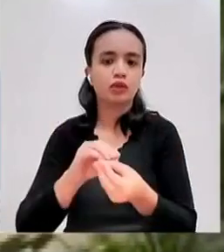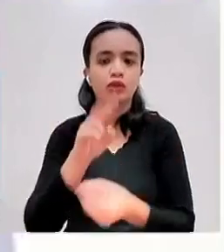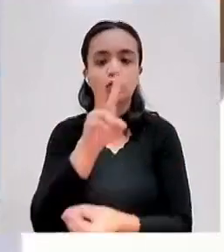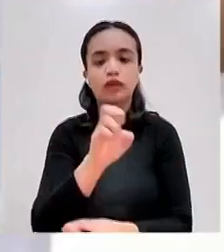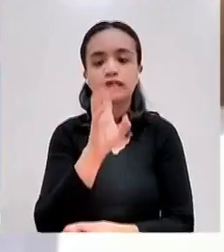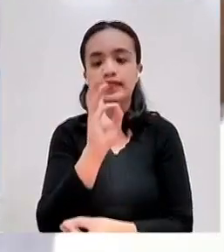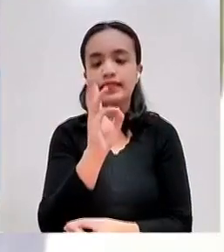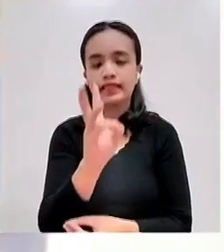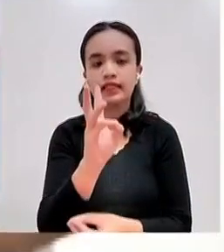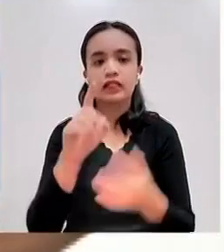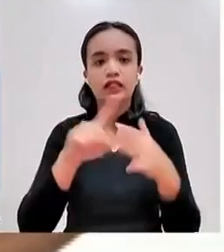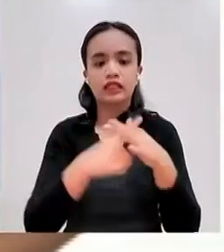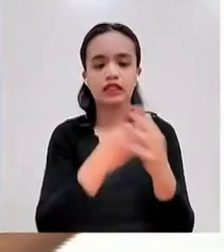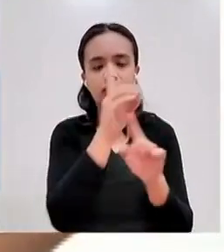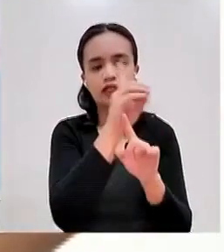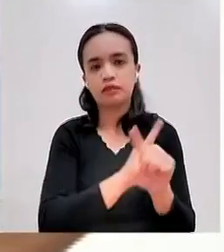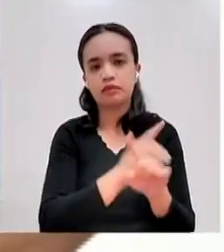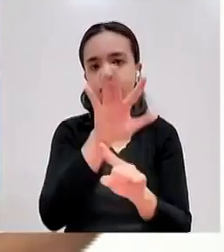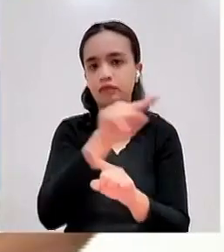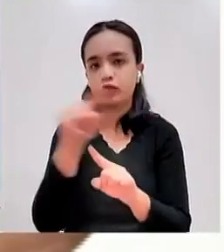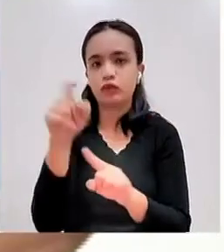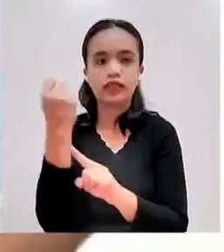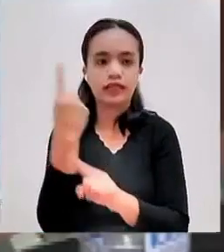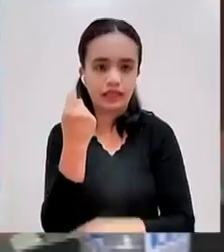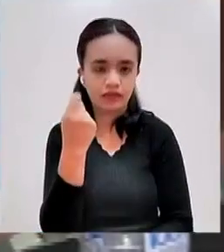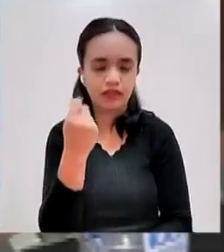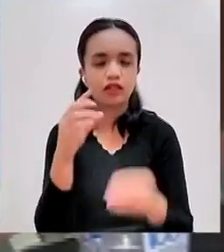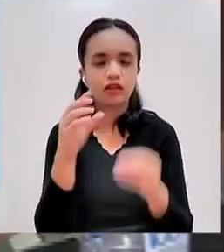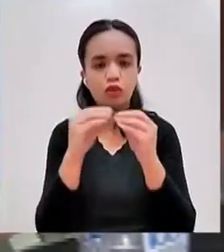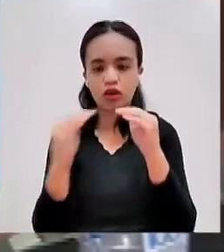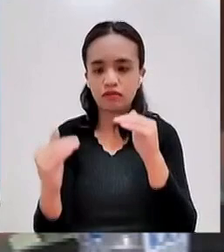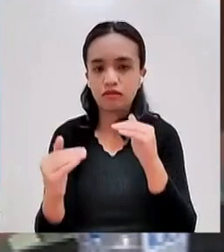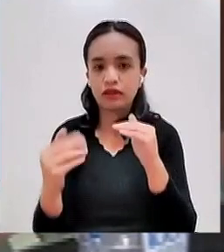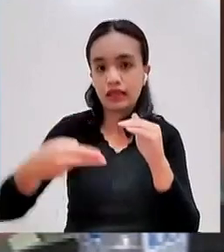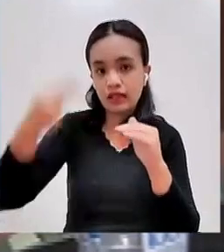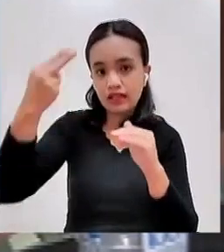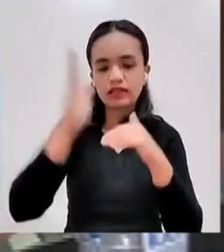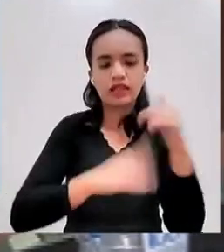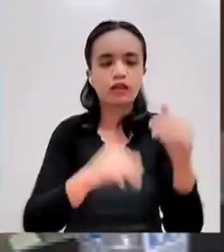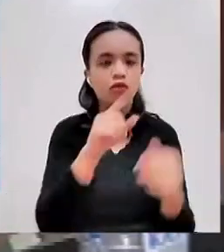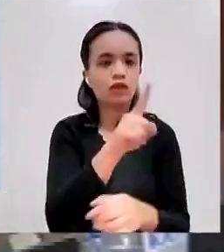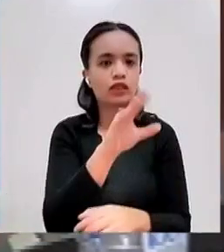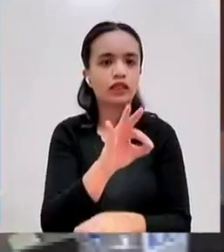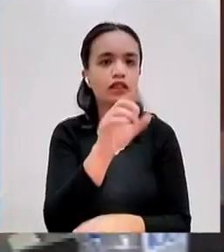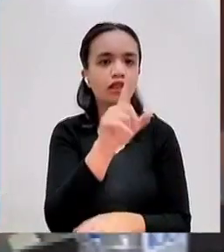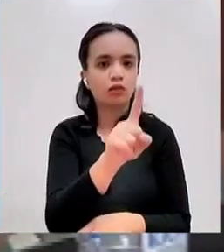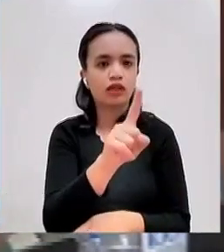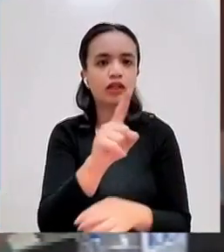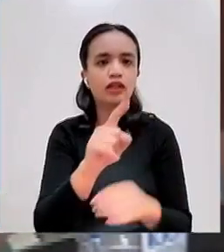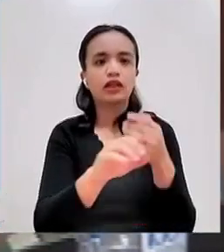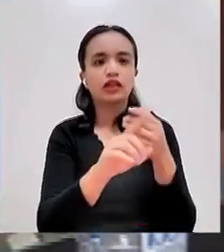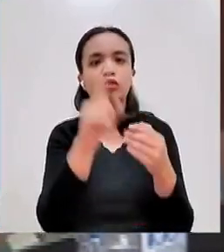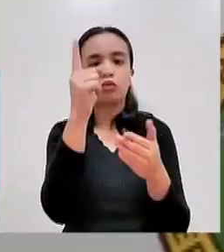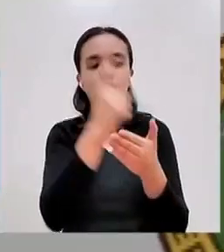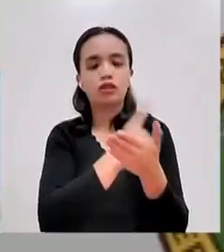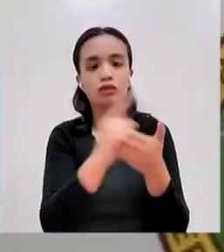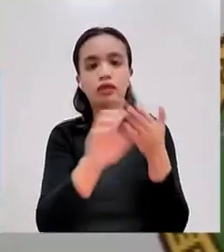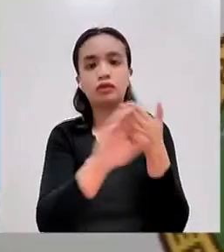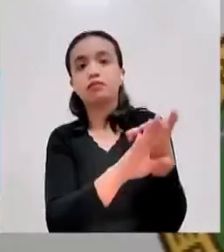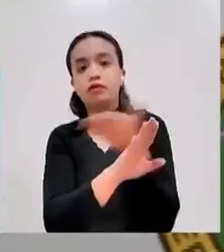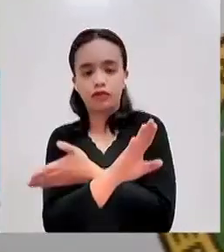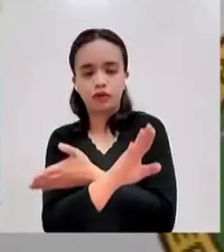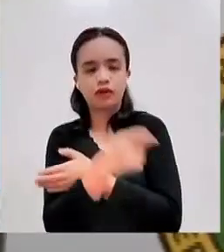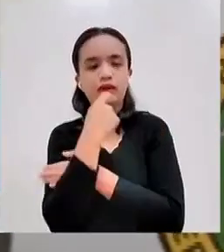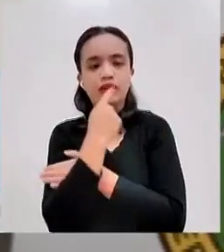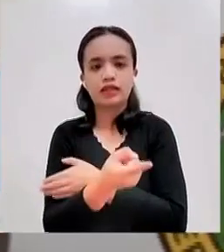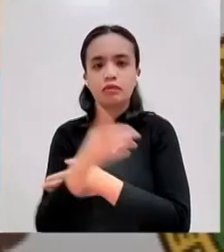December 5 to 11. This is slightly higher than the 191 case average the week before. According to the Philippine Department of Health,